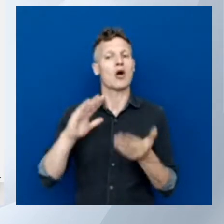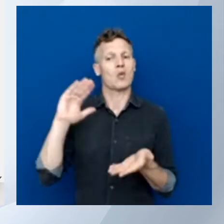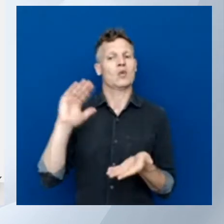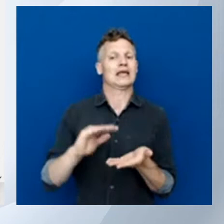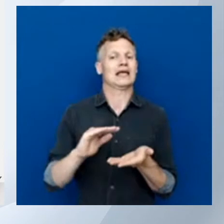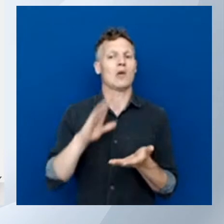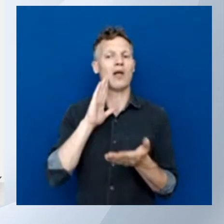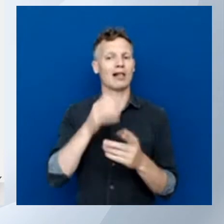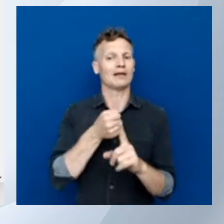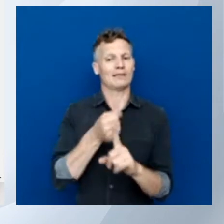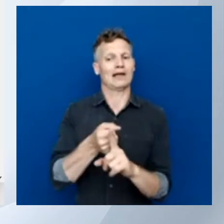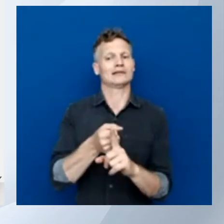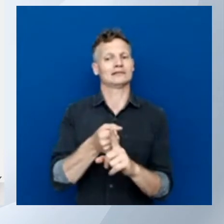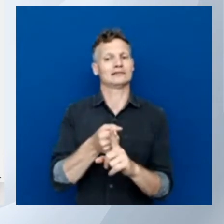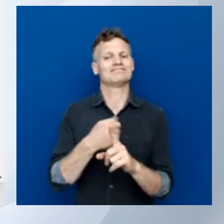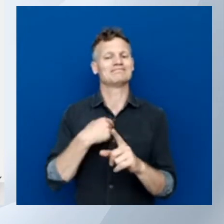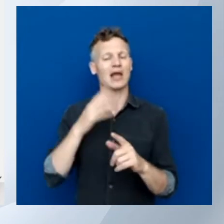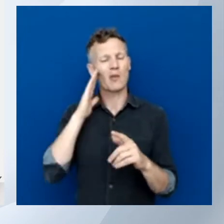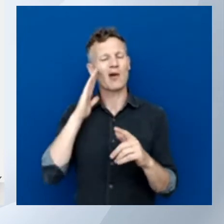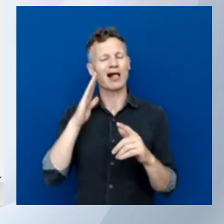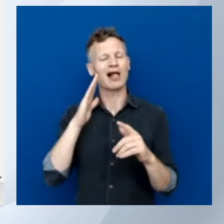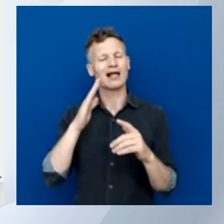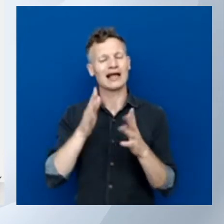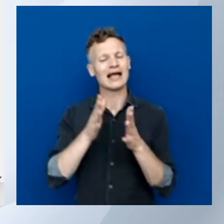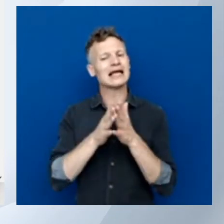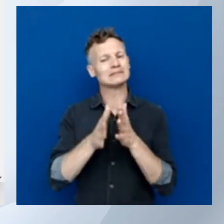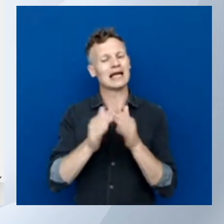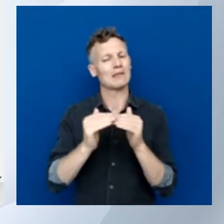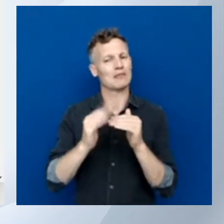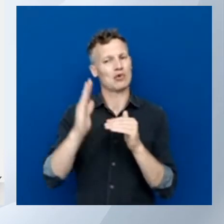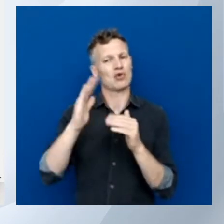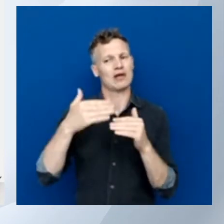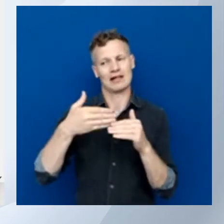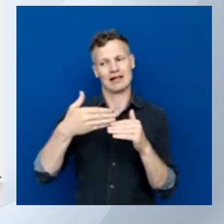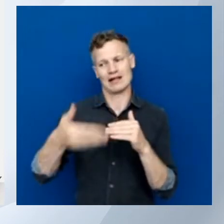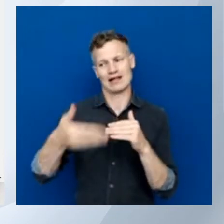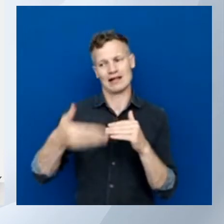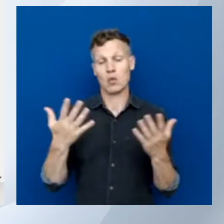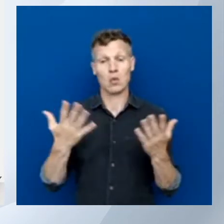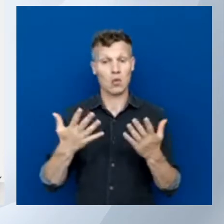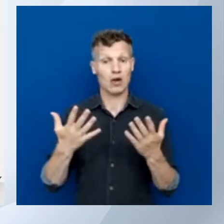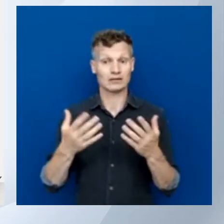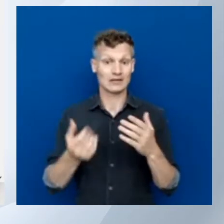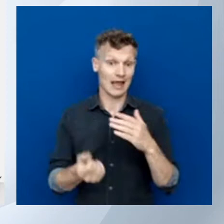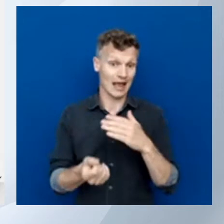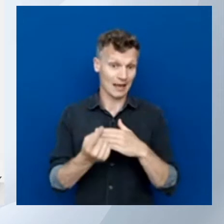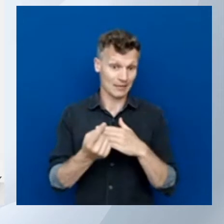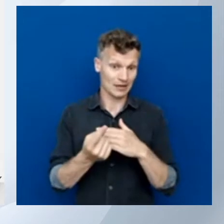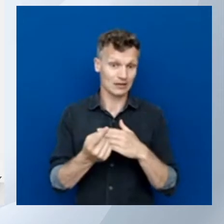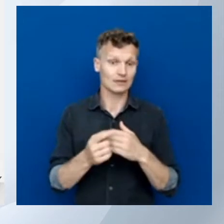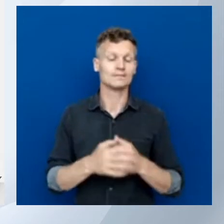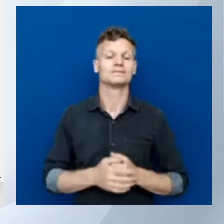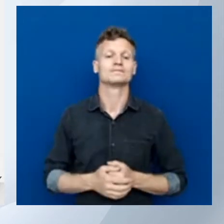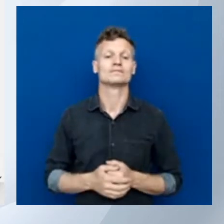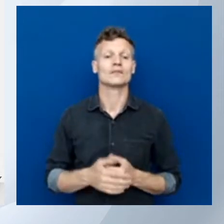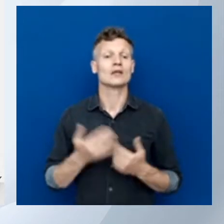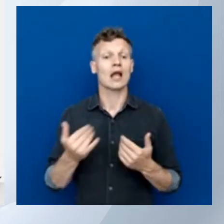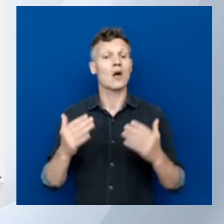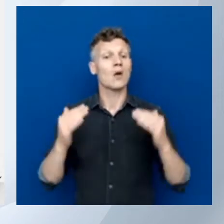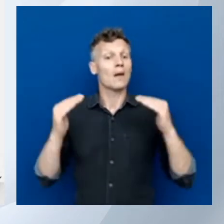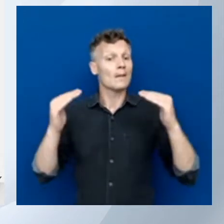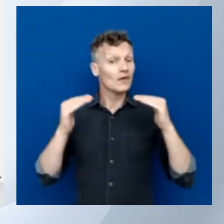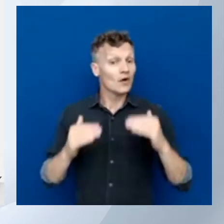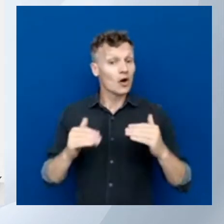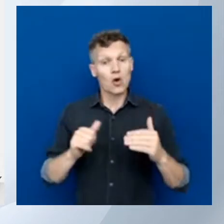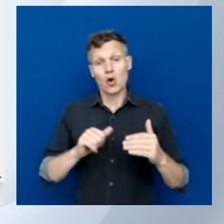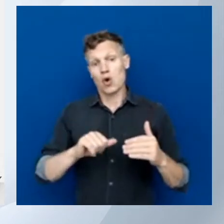later about what would happen if it is not true. But let's move on with the other parts of it. Additionally,